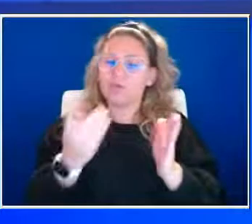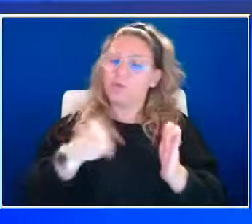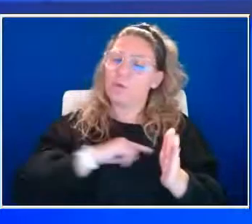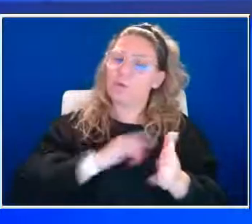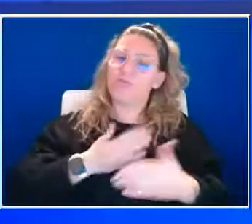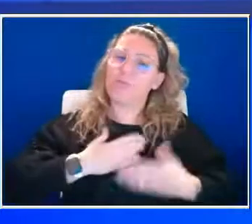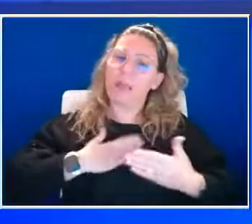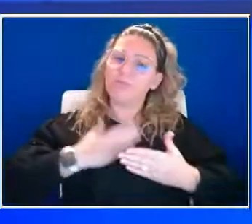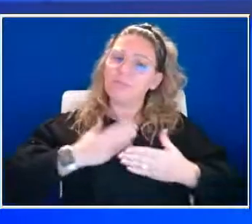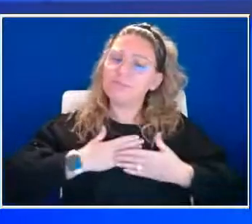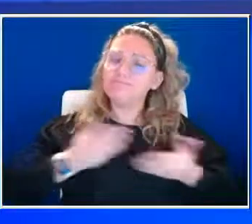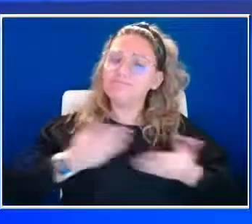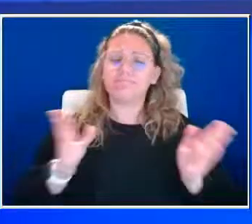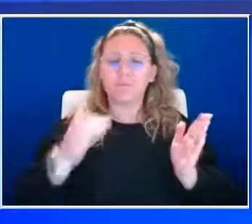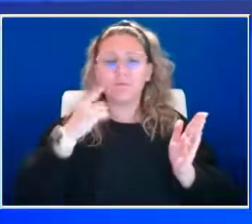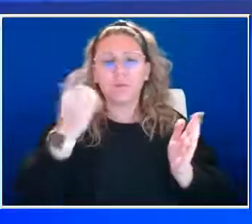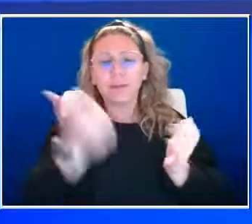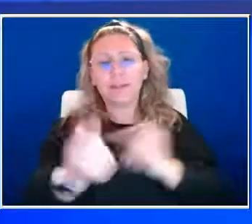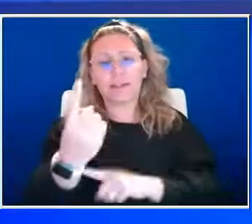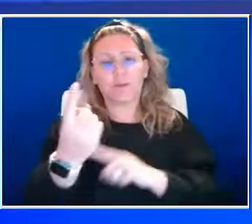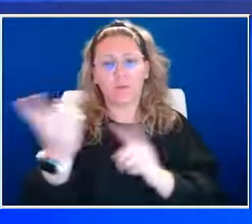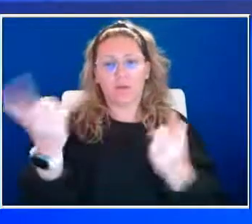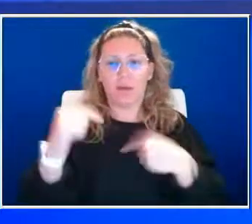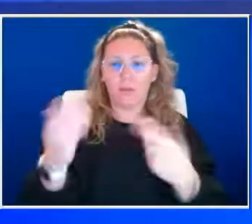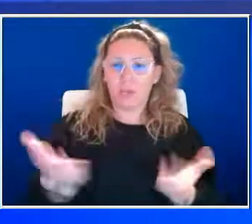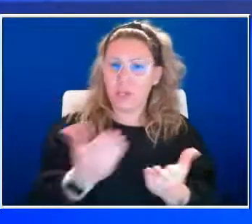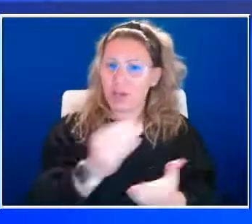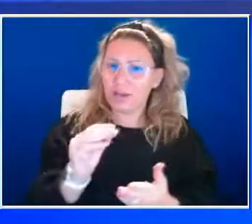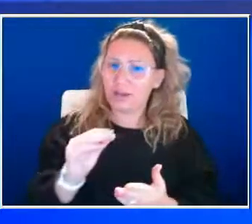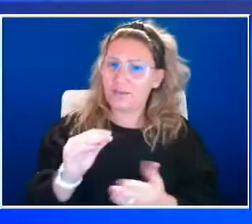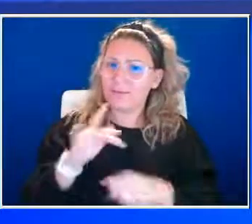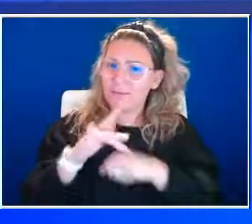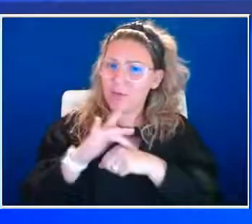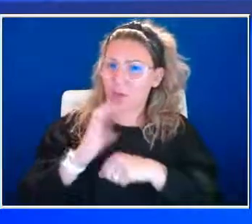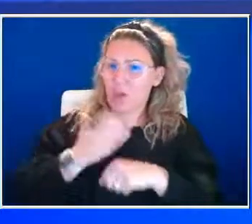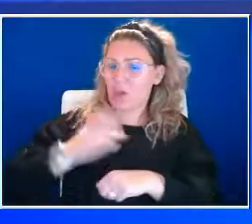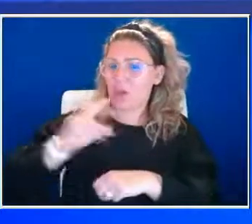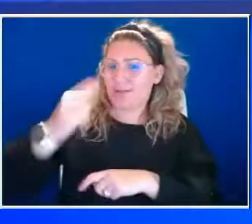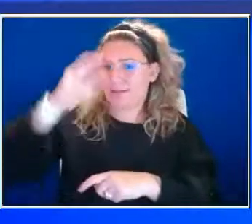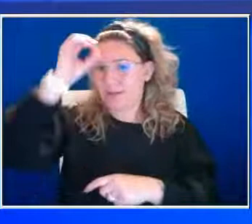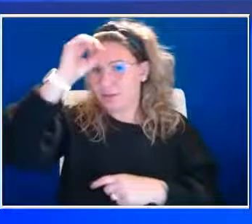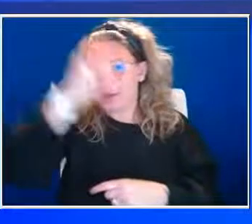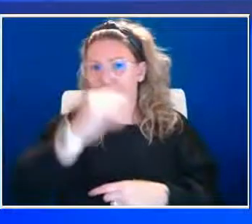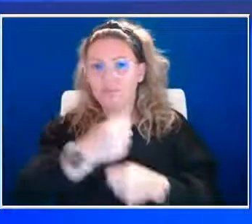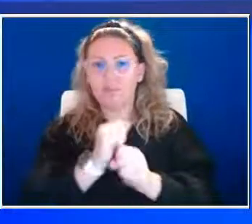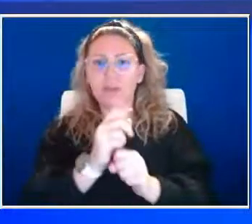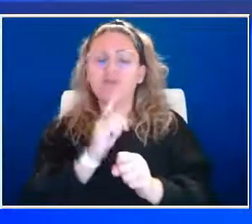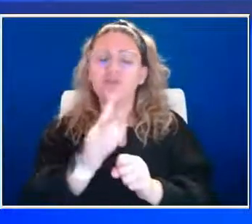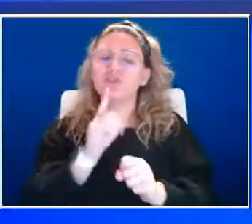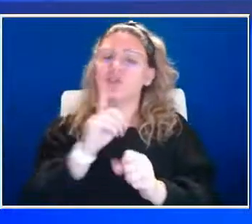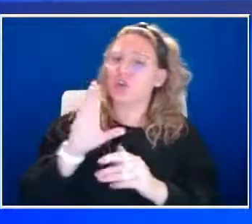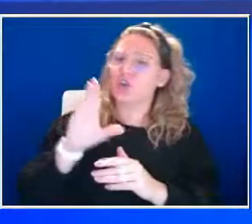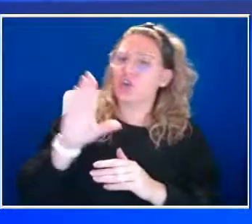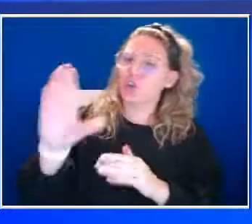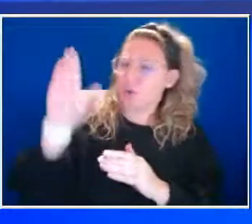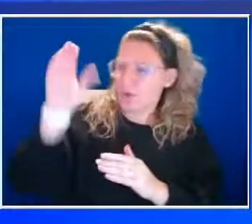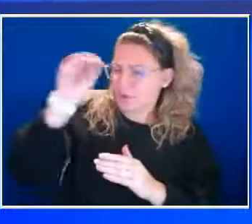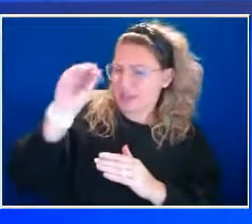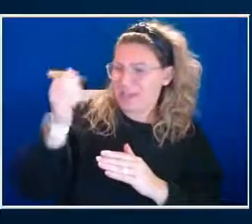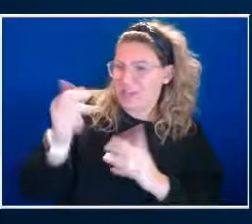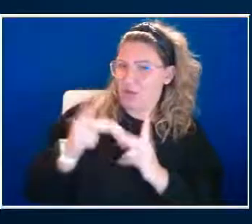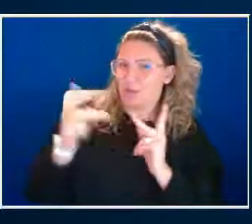available for those second opinions so that we can offer you our thoughts and make sure that the workup that you've gotten elsewhere is the appropriate